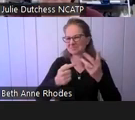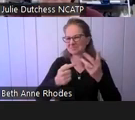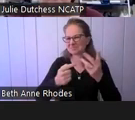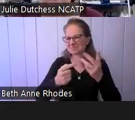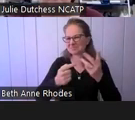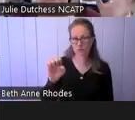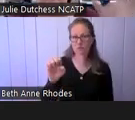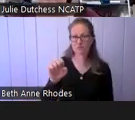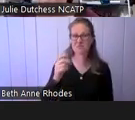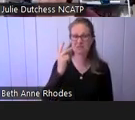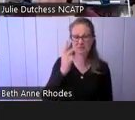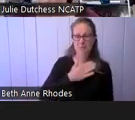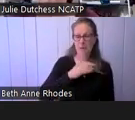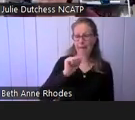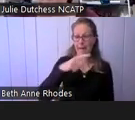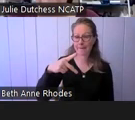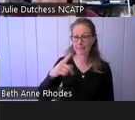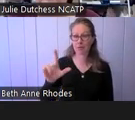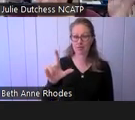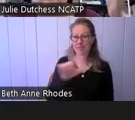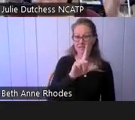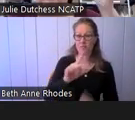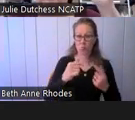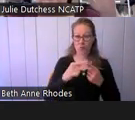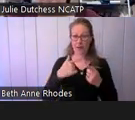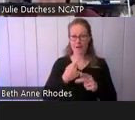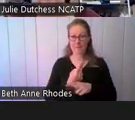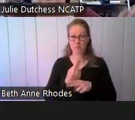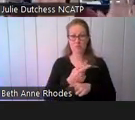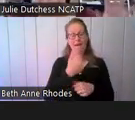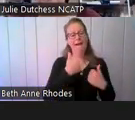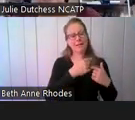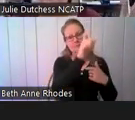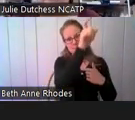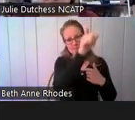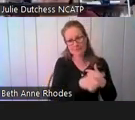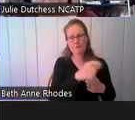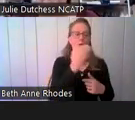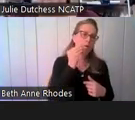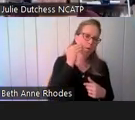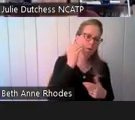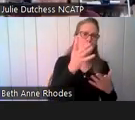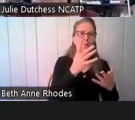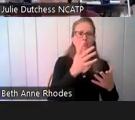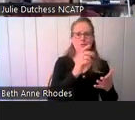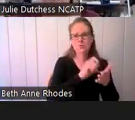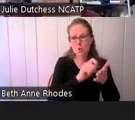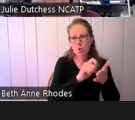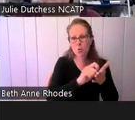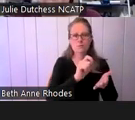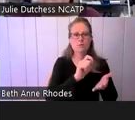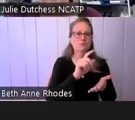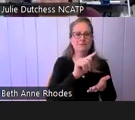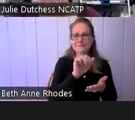see what my app looks like when I'm using it. So it has like your home, has your notes, your tasks, the different